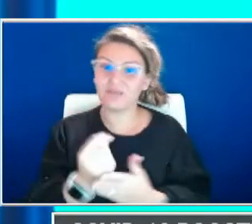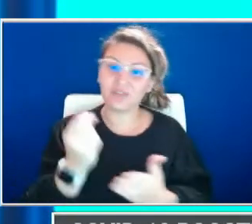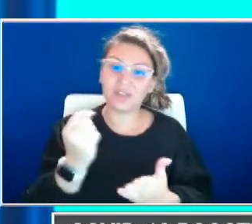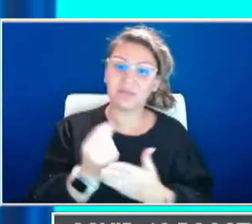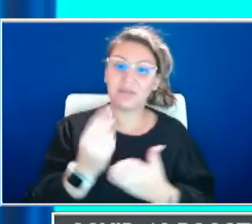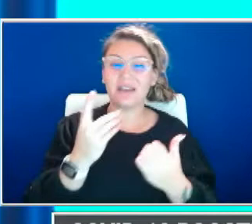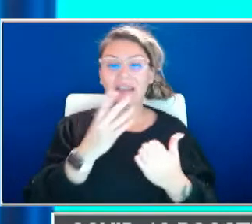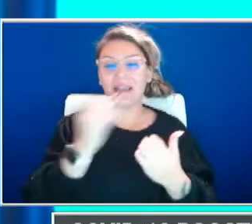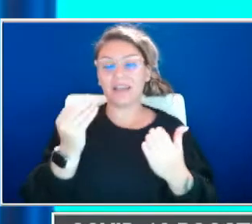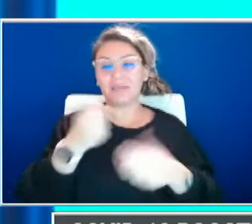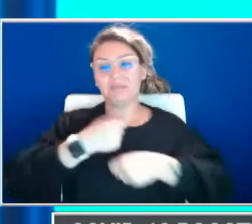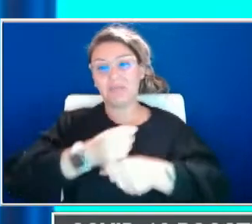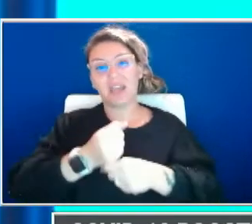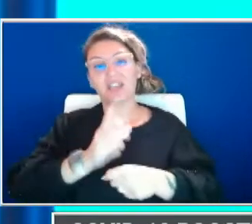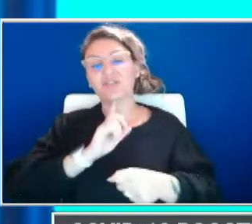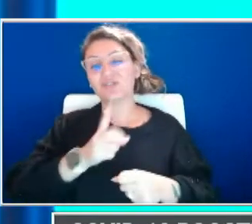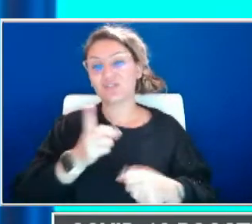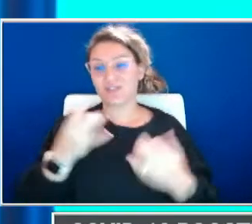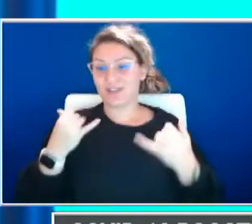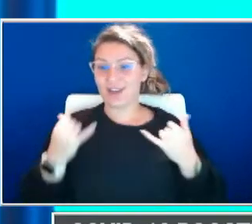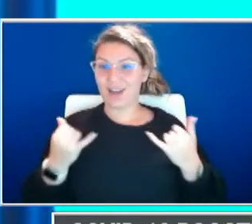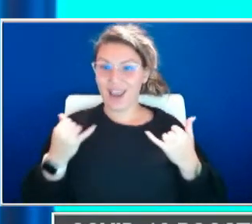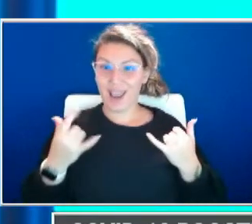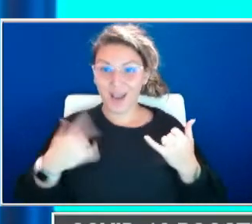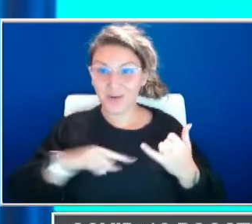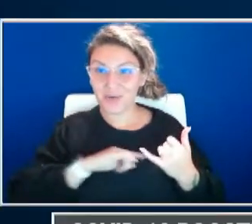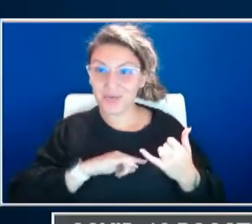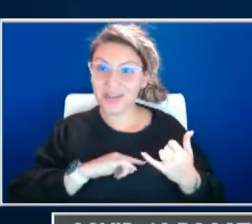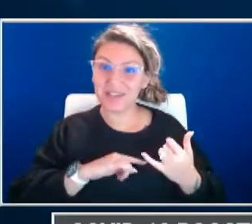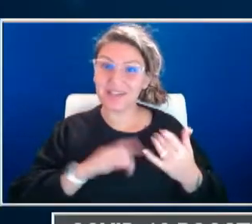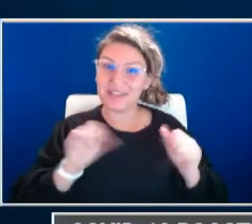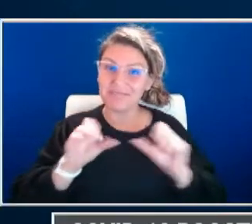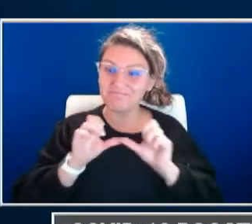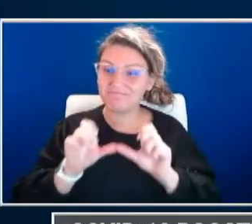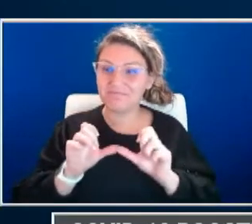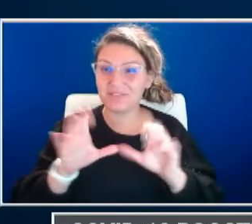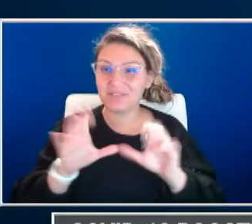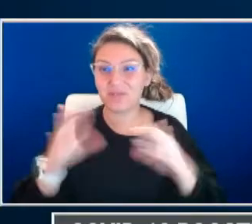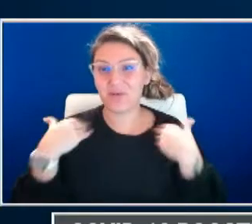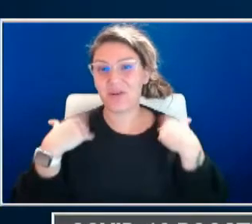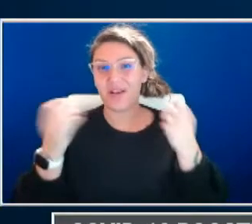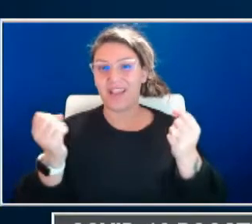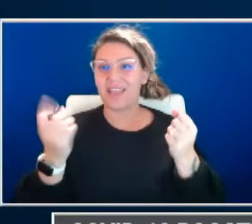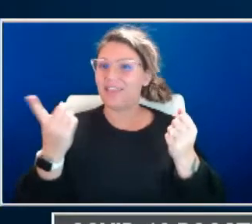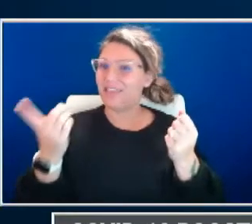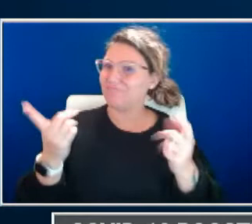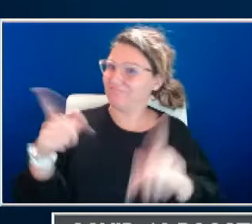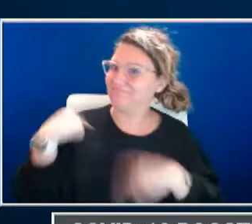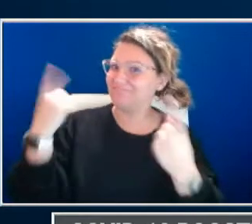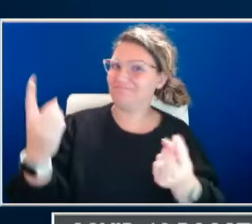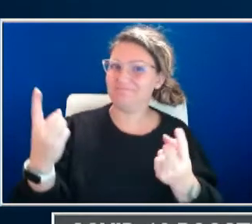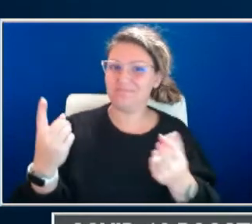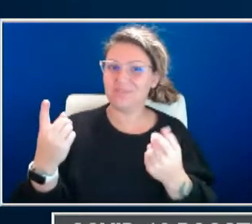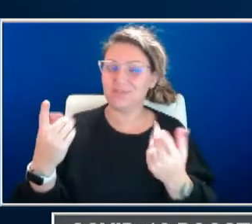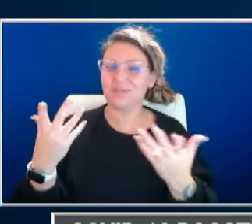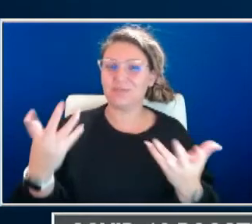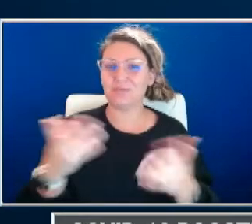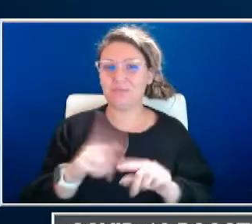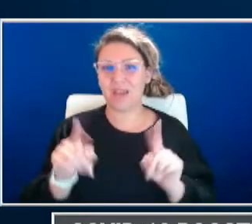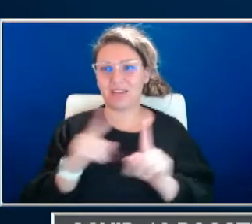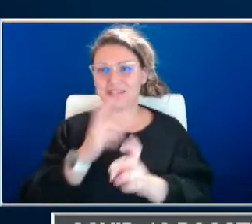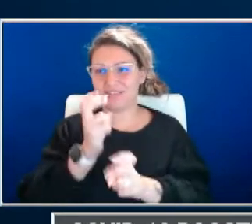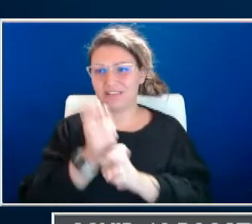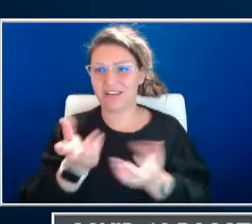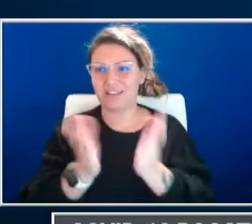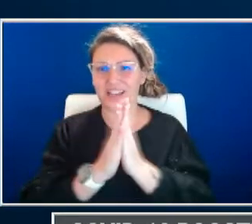now we kind of maintain your health from there. He's come this far. Exactly. But it's hard to ask someone, doctor, who's going through